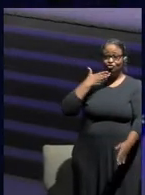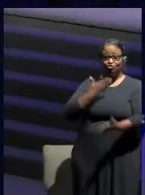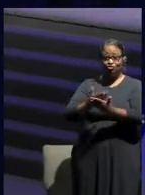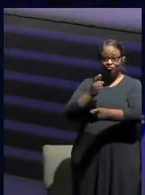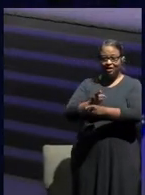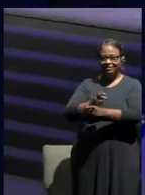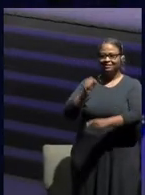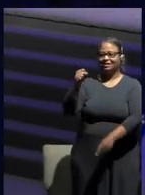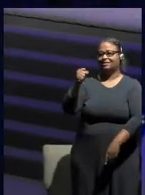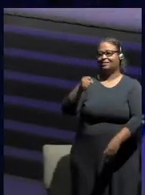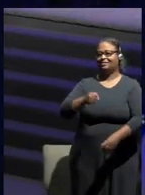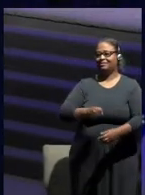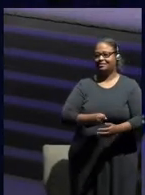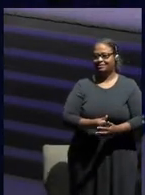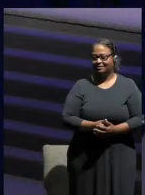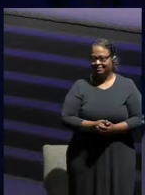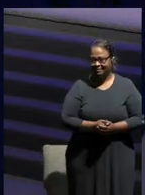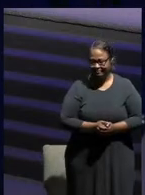good.